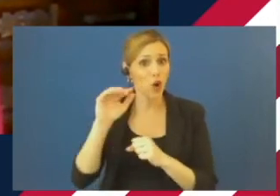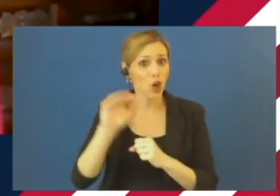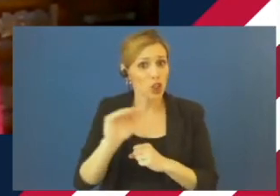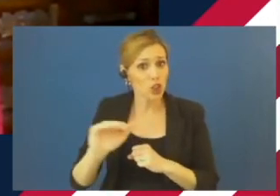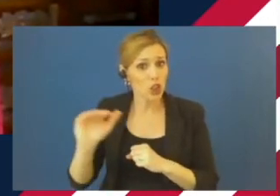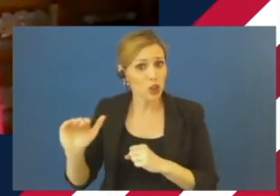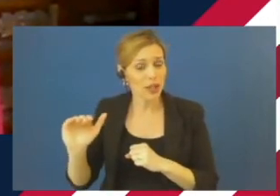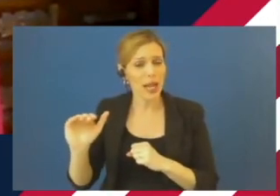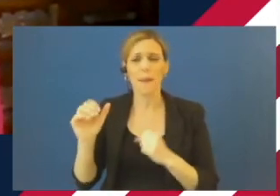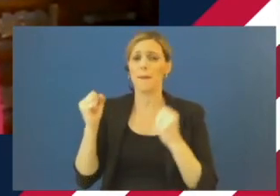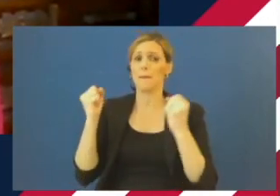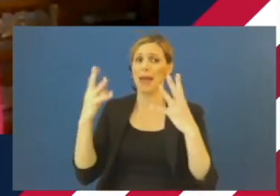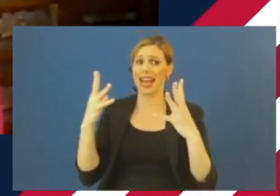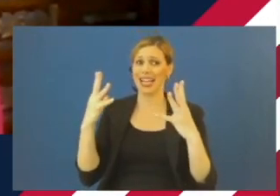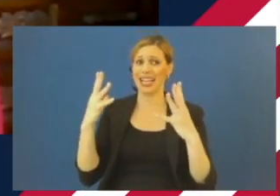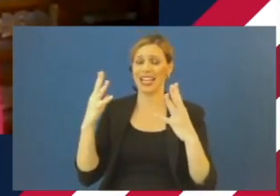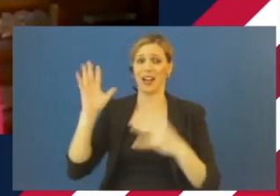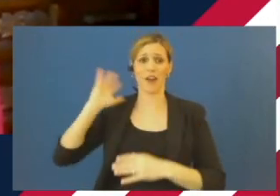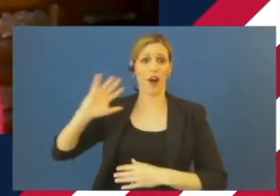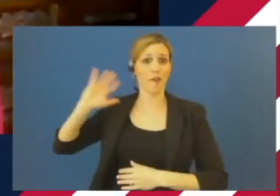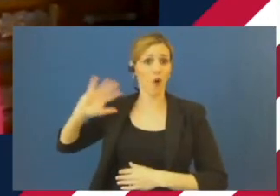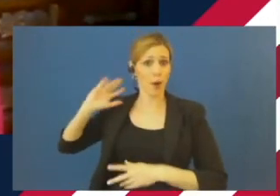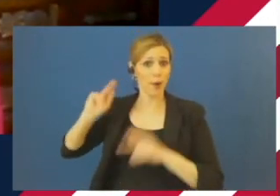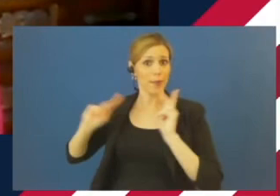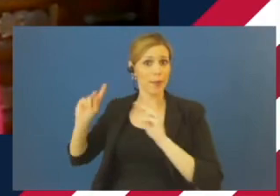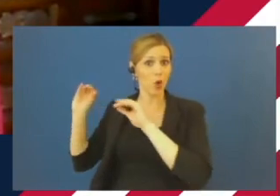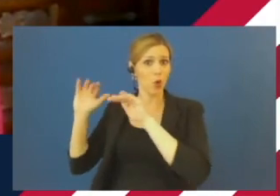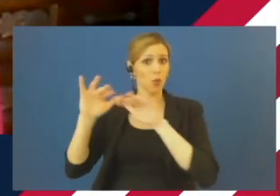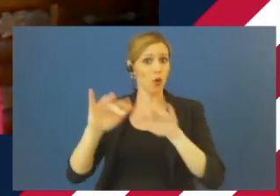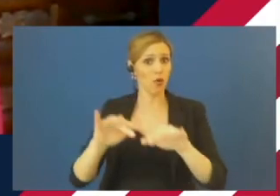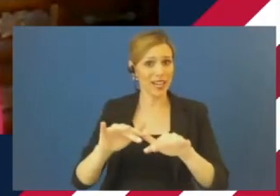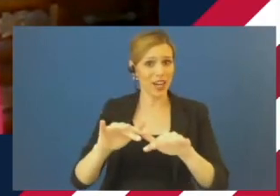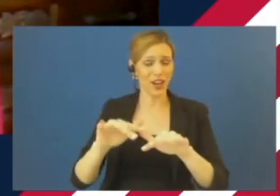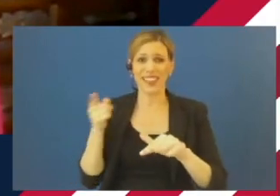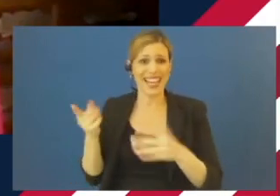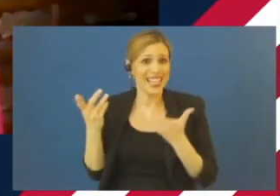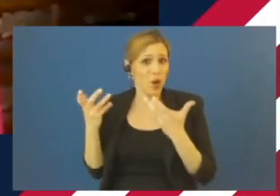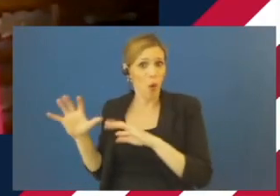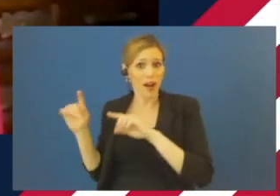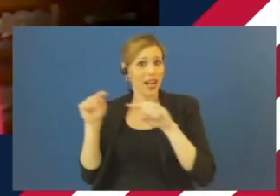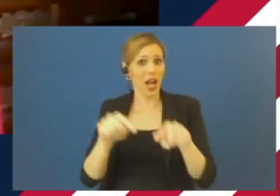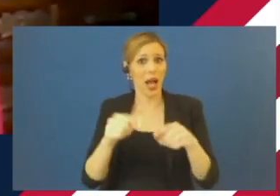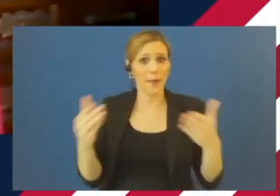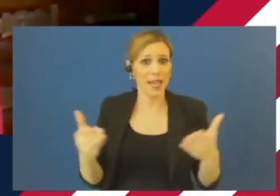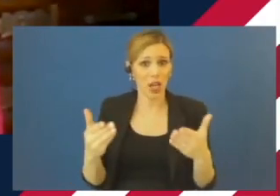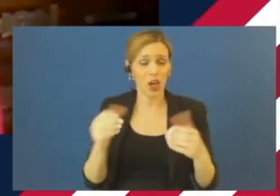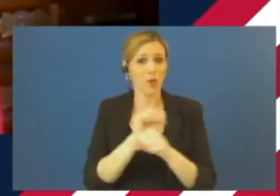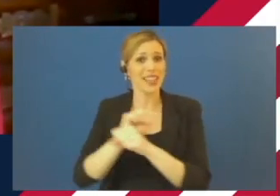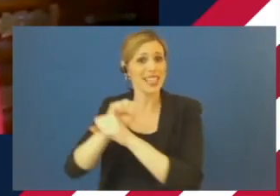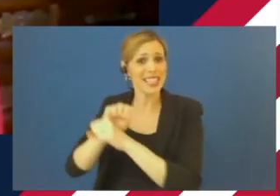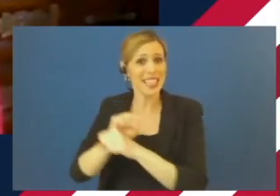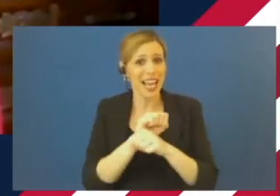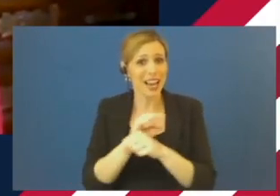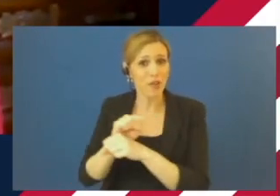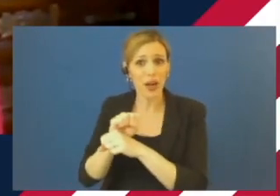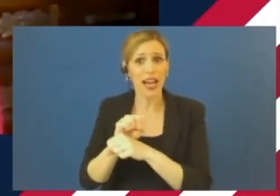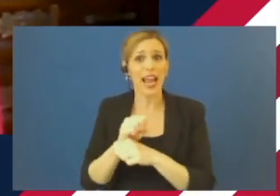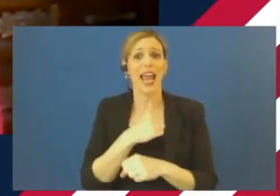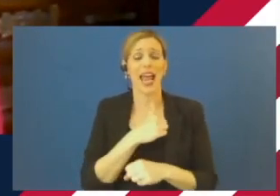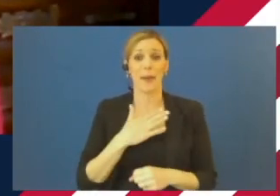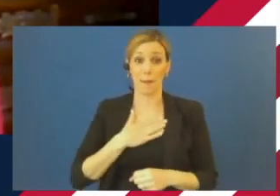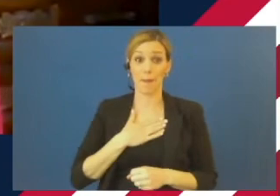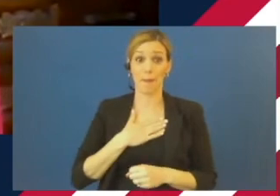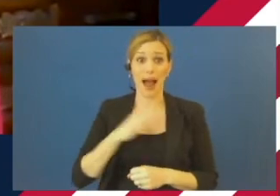shores against their will. In Arizona, the state legislature attempted to erase the stories of minoritized people, like my ancestors, from the